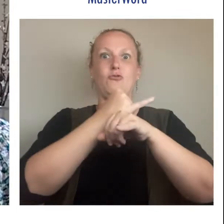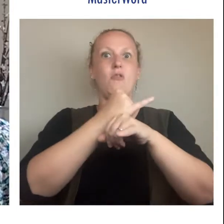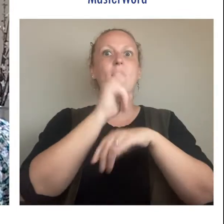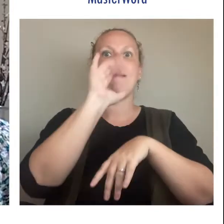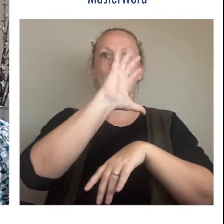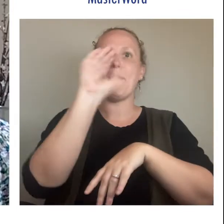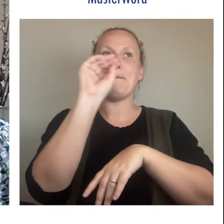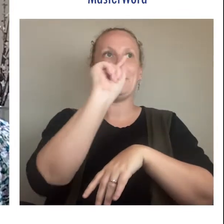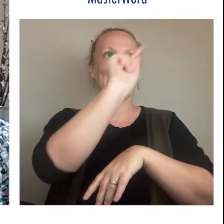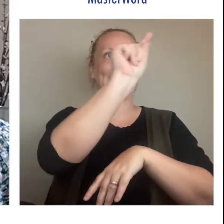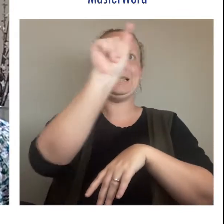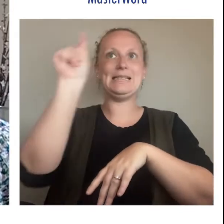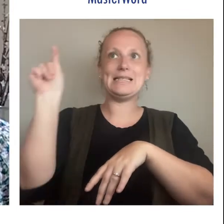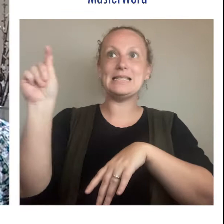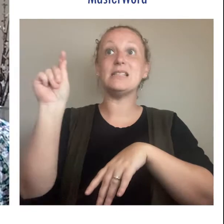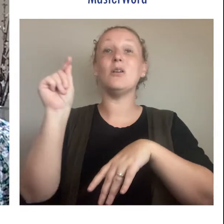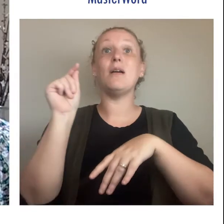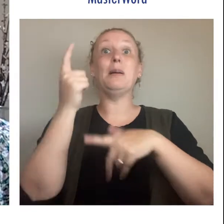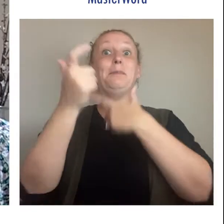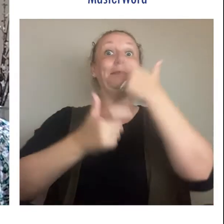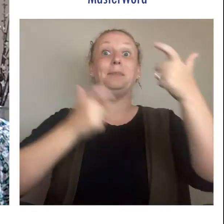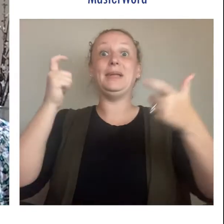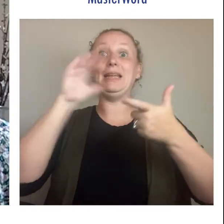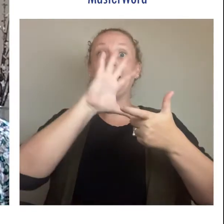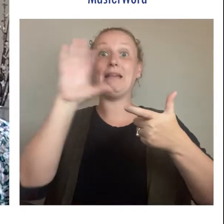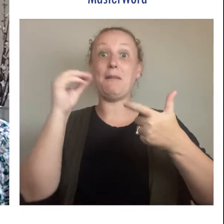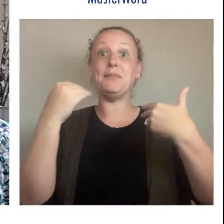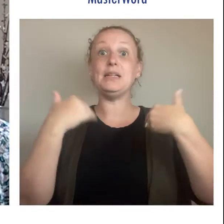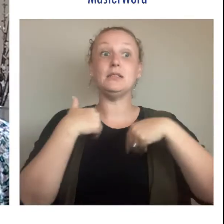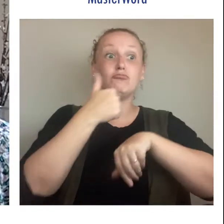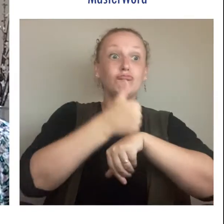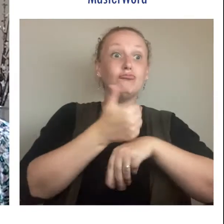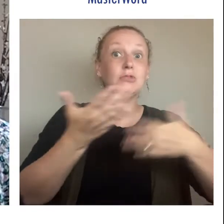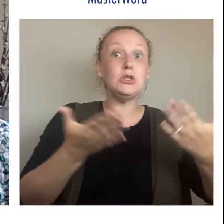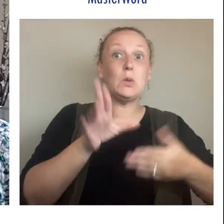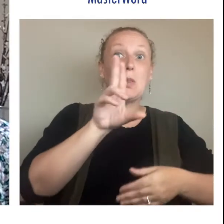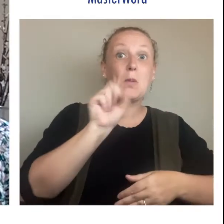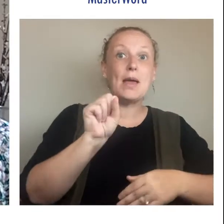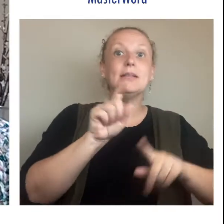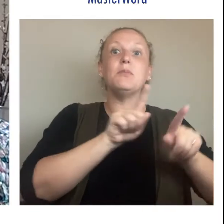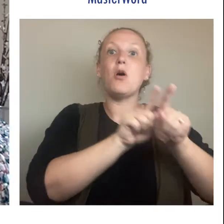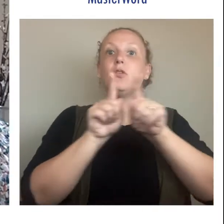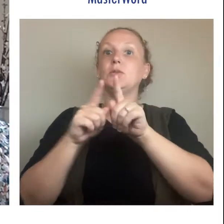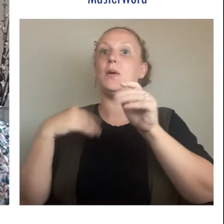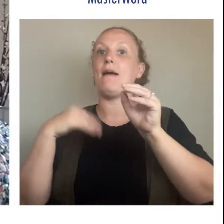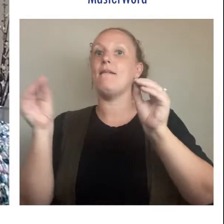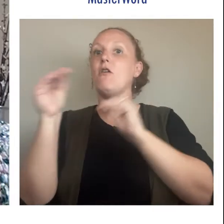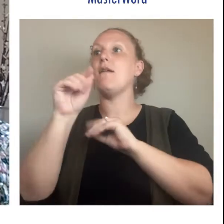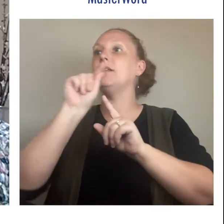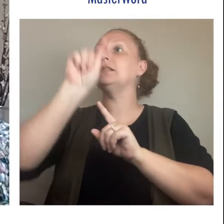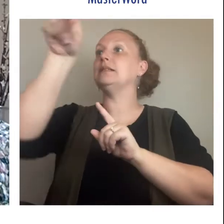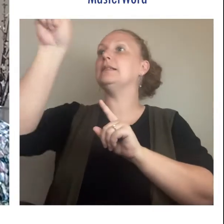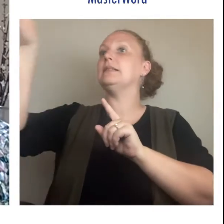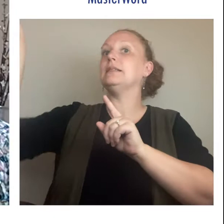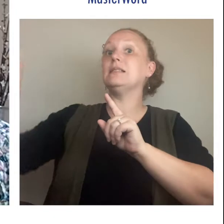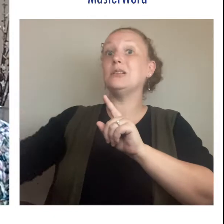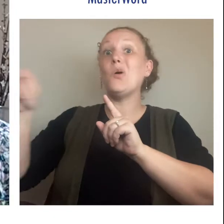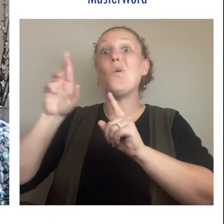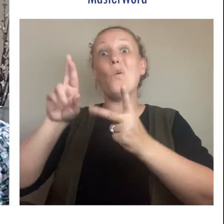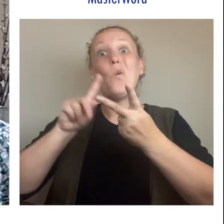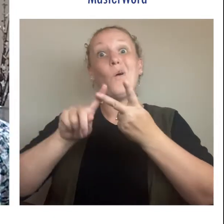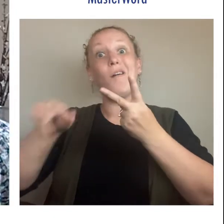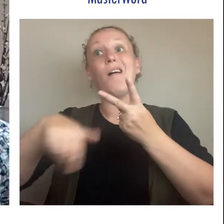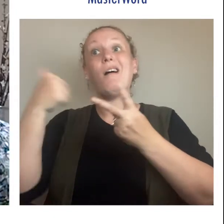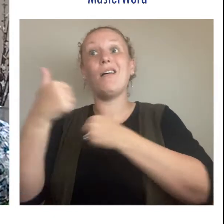large companies that are overseas and also individual clients, whether they be of the employees of those foreign